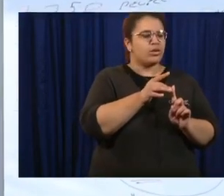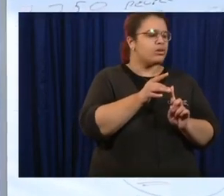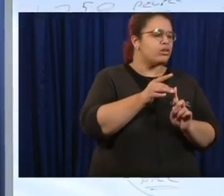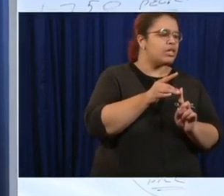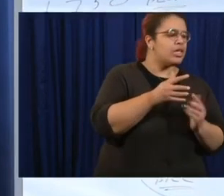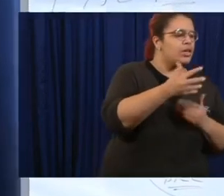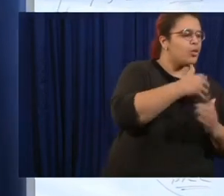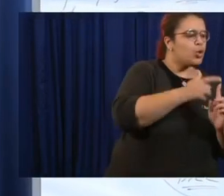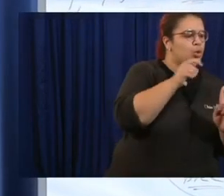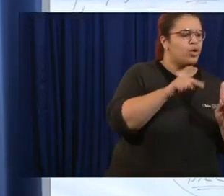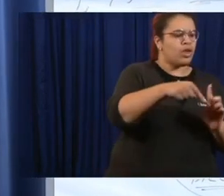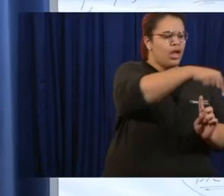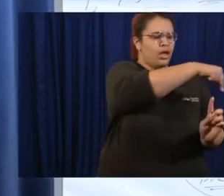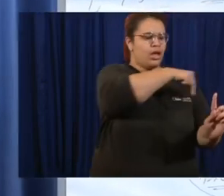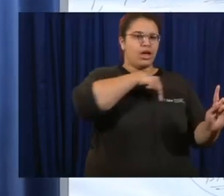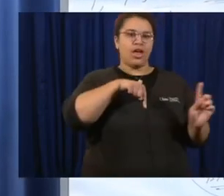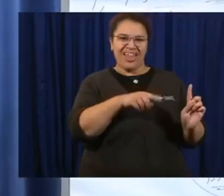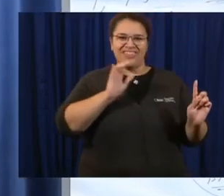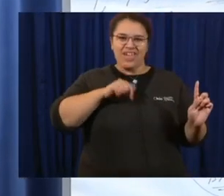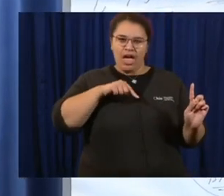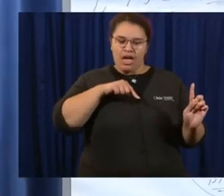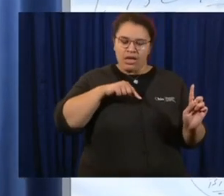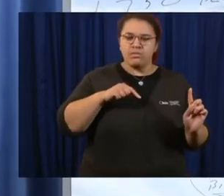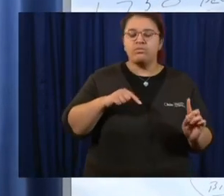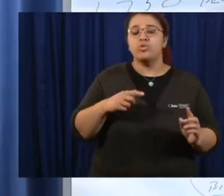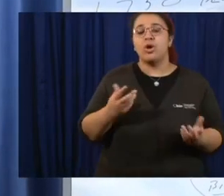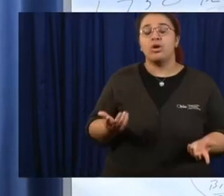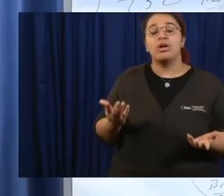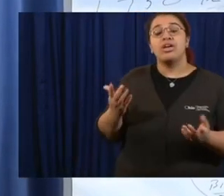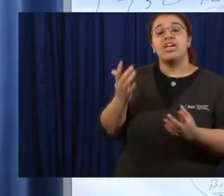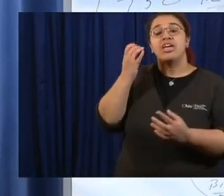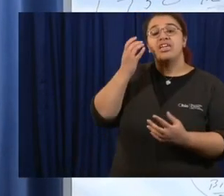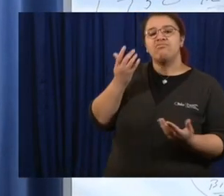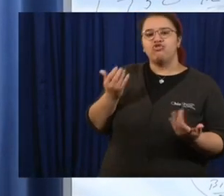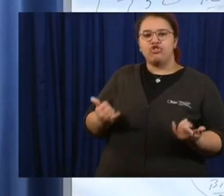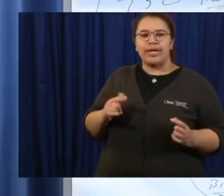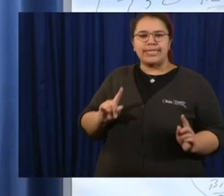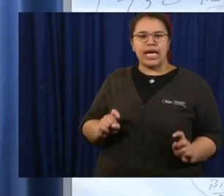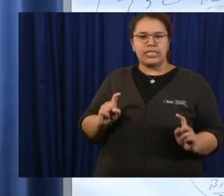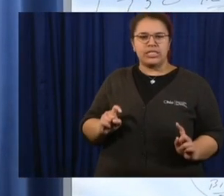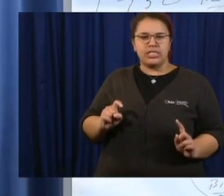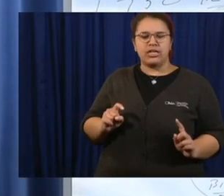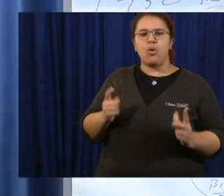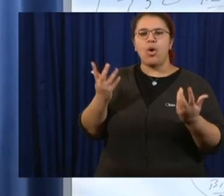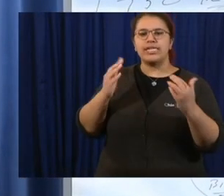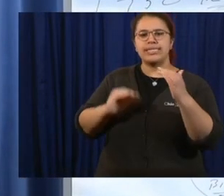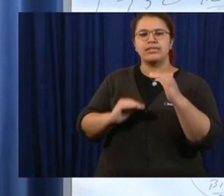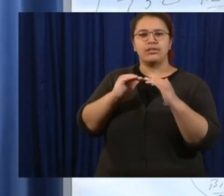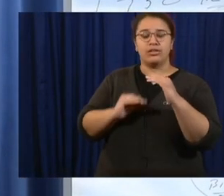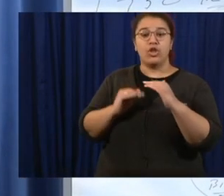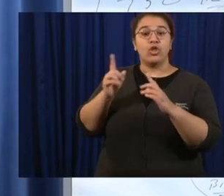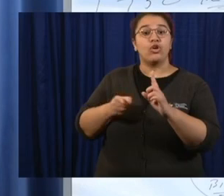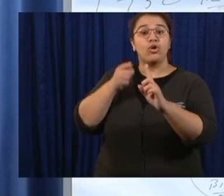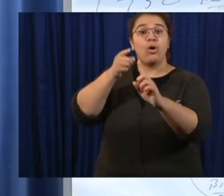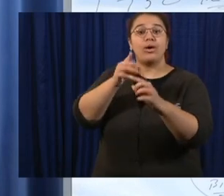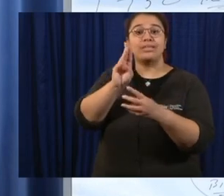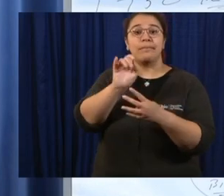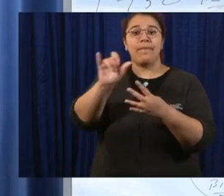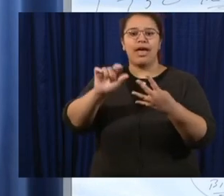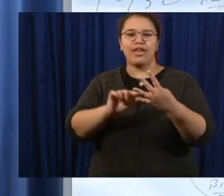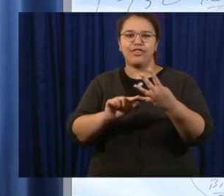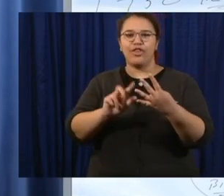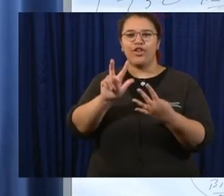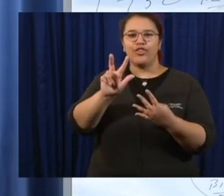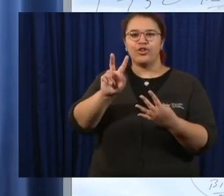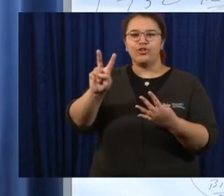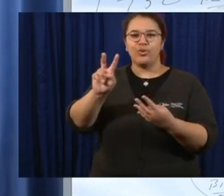What is our current testing capacity? If we're going to go up to 22,000 by the end of May, where are we right now? How many